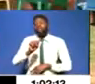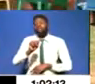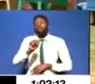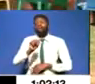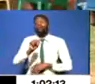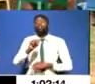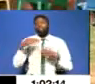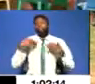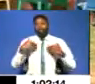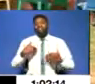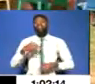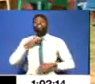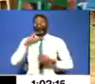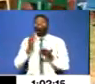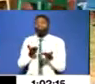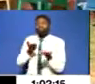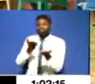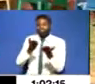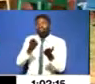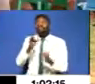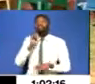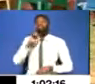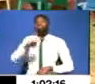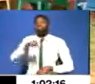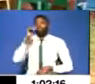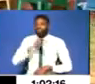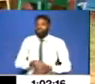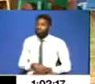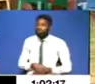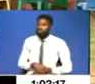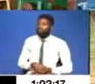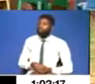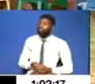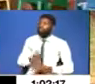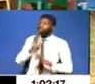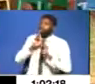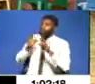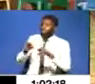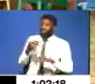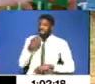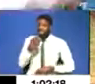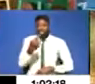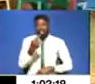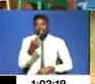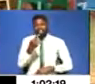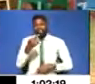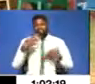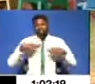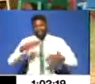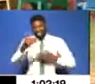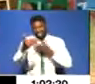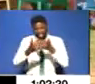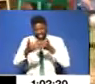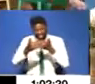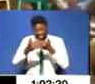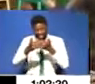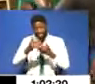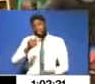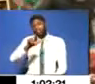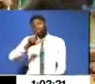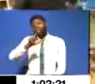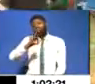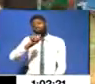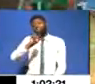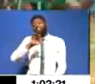tukapika report, tukapata. Wakatuambia tuliokota watu karibu Luanda hapo, mmoja juu, mwingine chini. Lakini wako